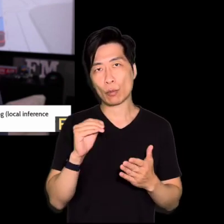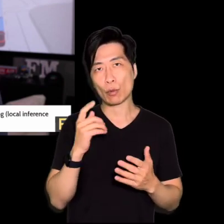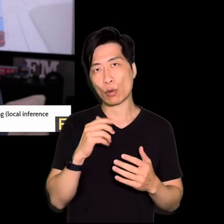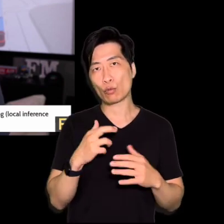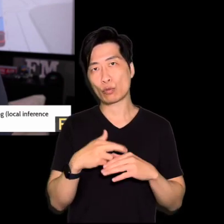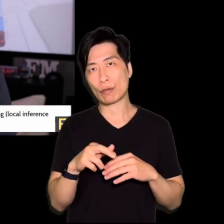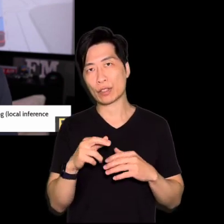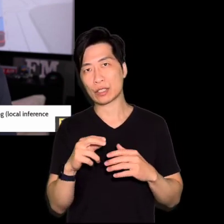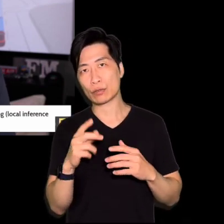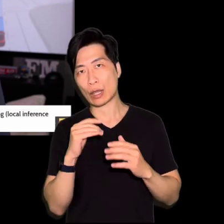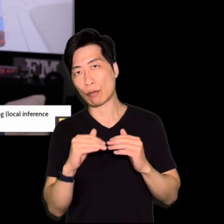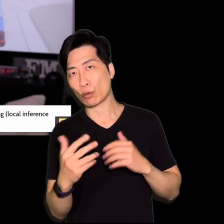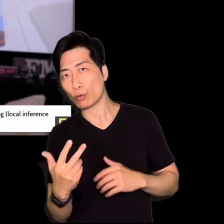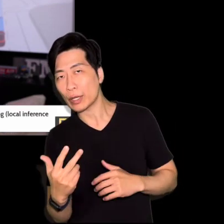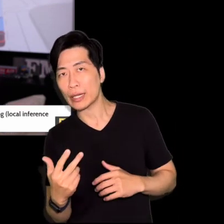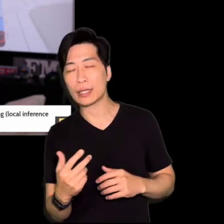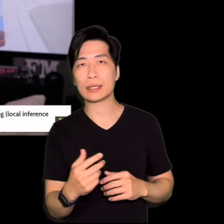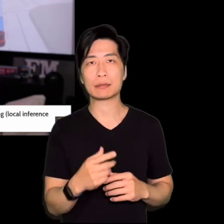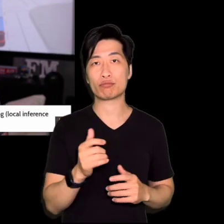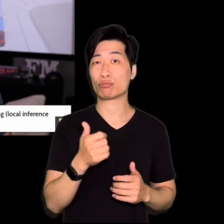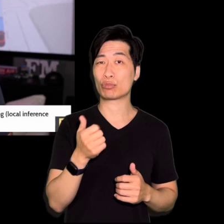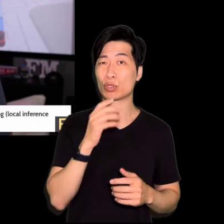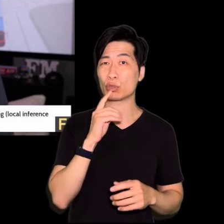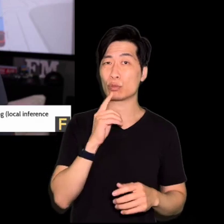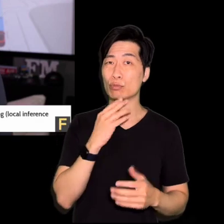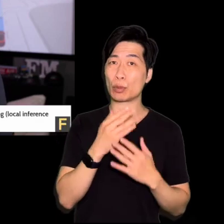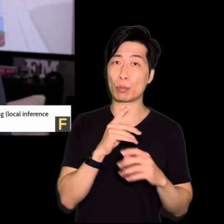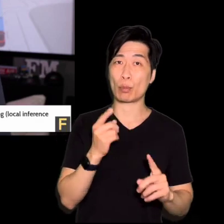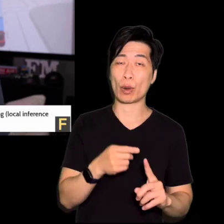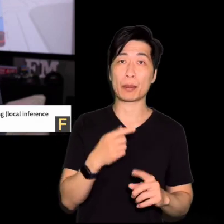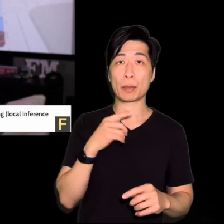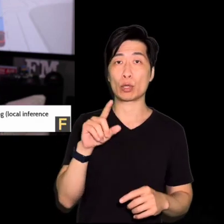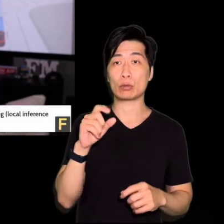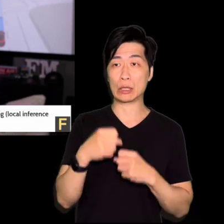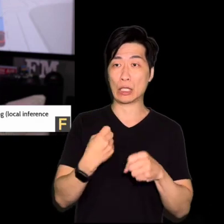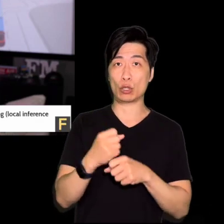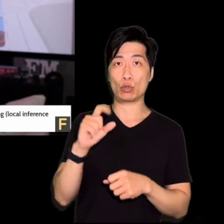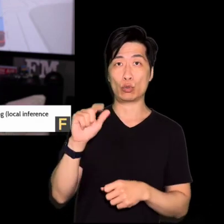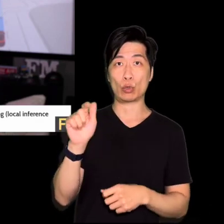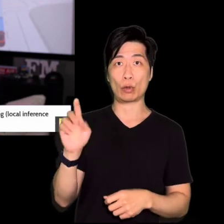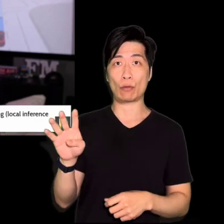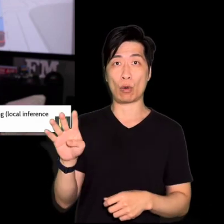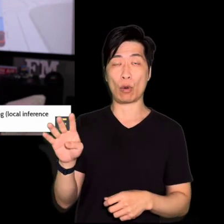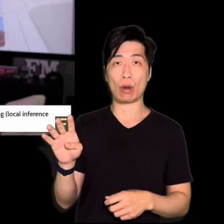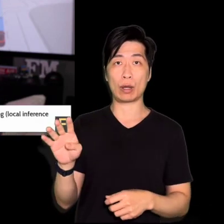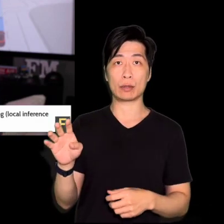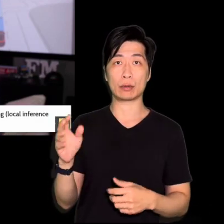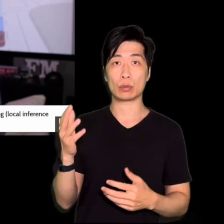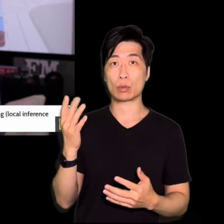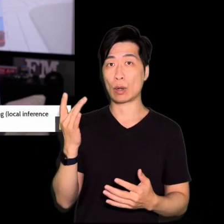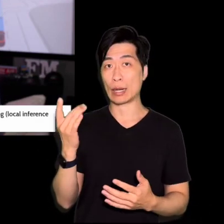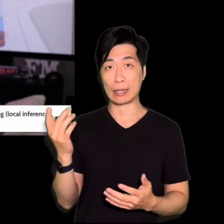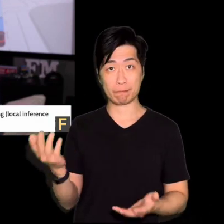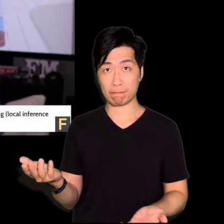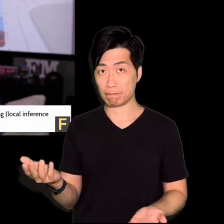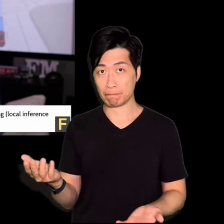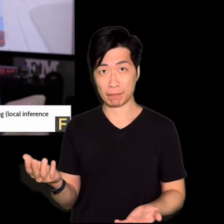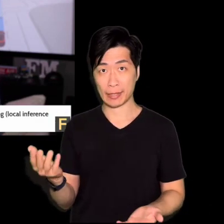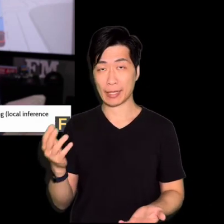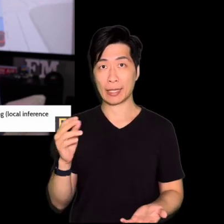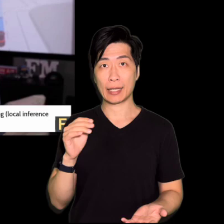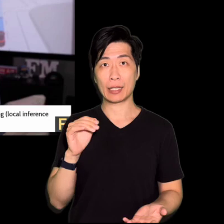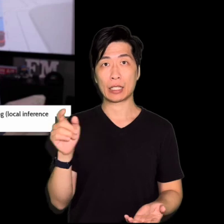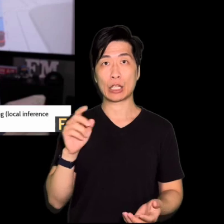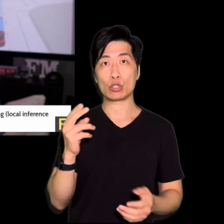inference, hardware 3. Yeah, that's a great point. You know, that's part of, like, you know, 2024 is a huge deal, because if now they've gone with